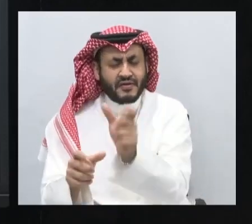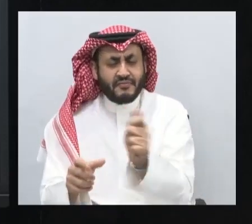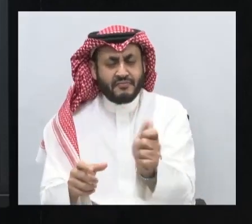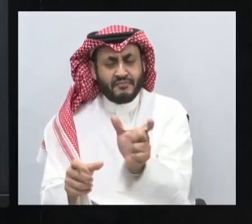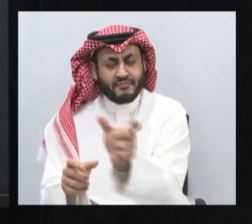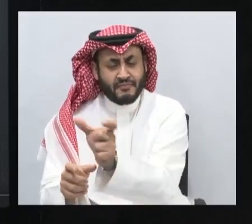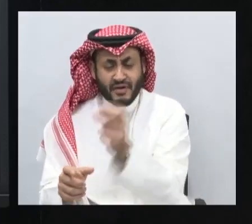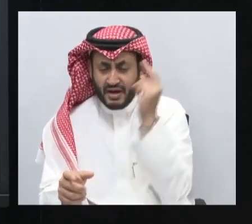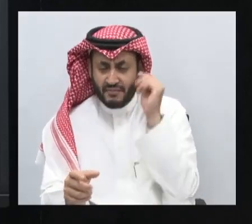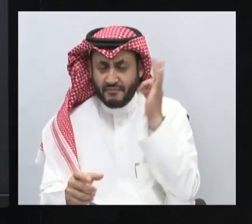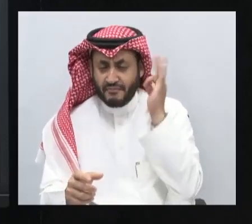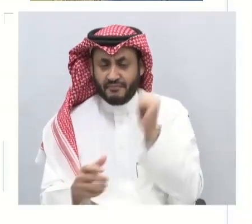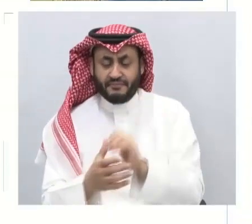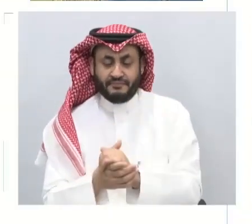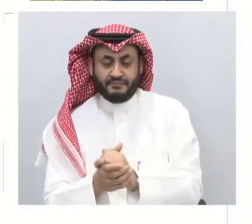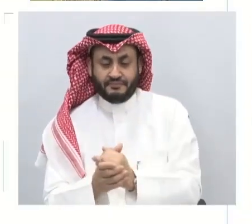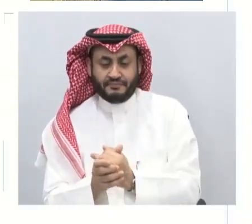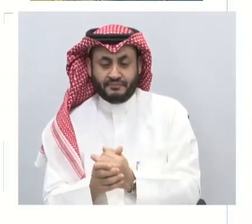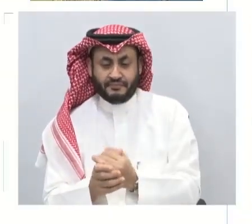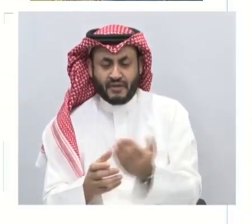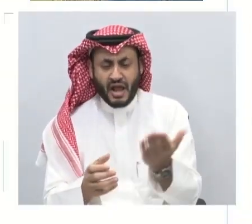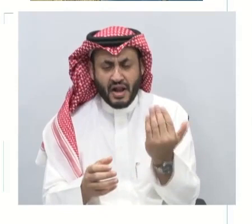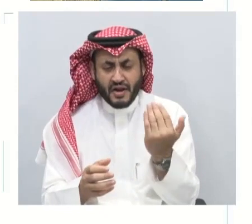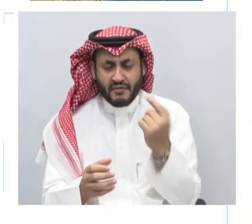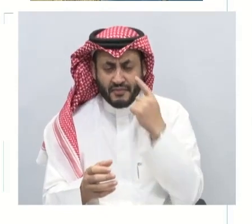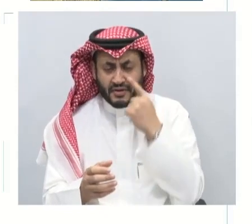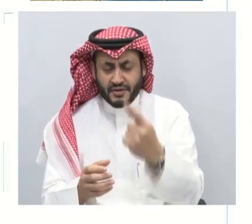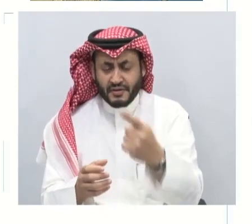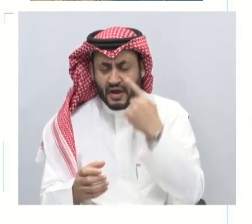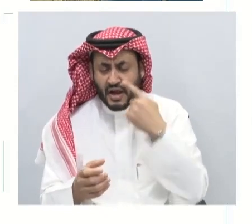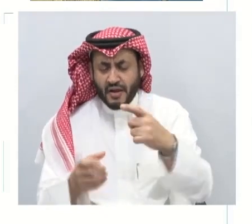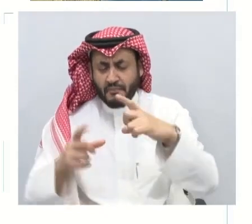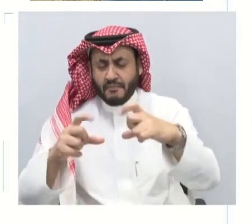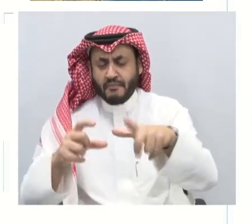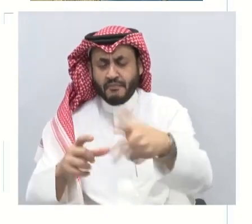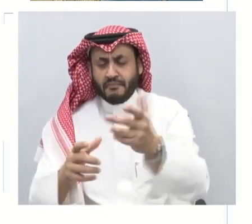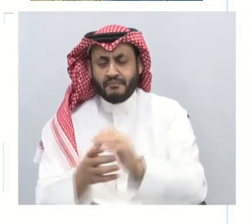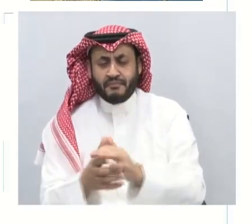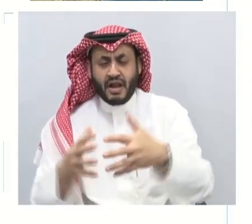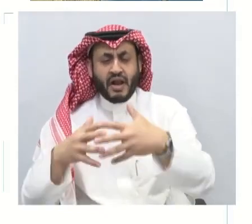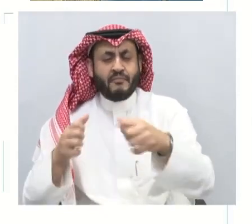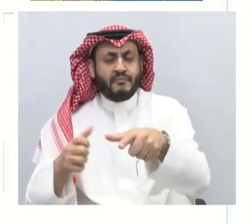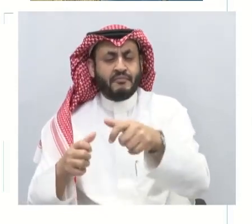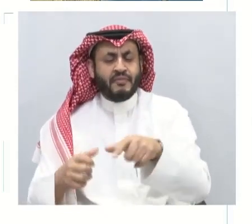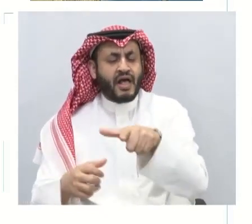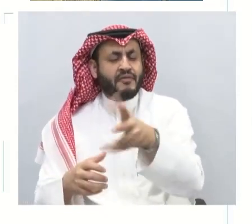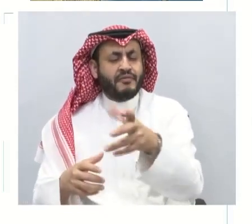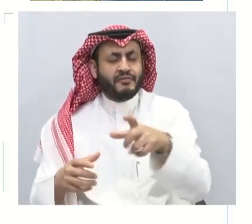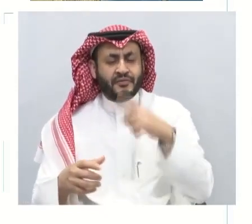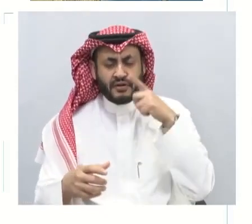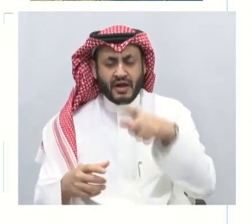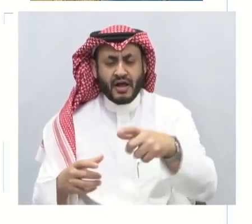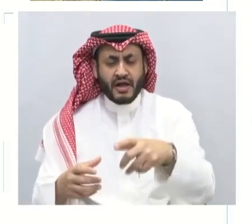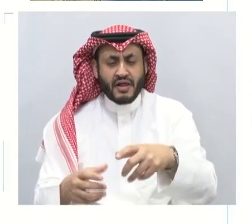that you might hear. But before that, let's see what this picture means. Okay, what is it? What's this